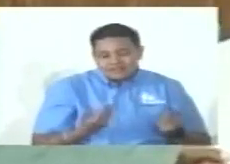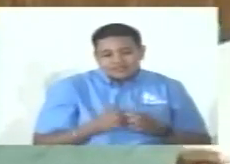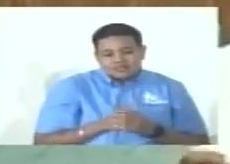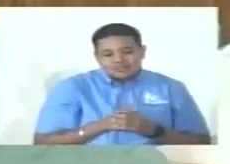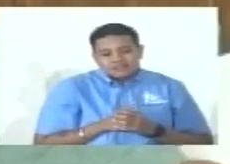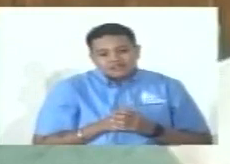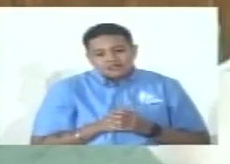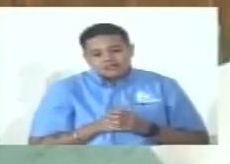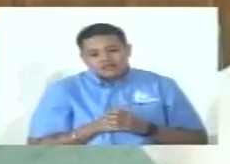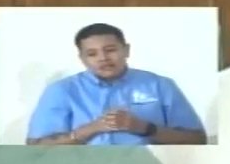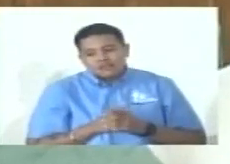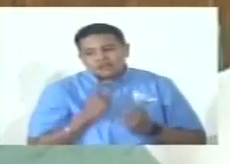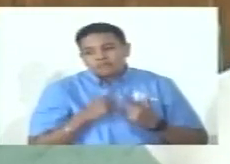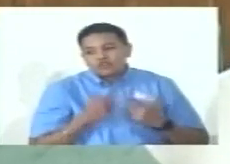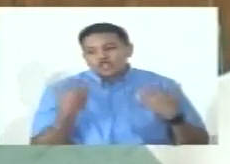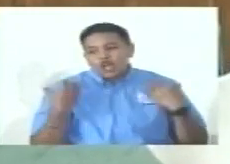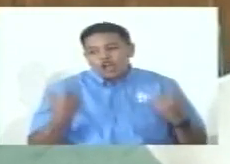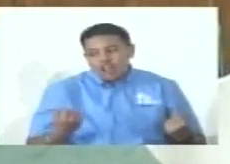and confidence.